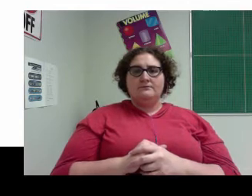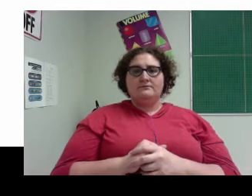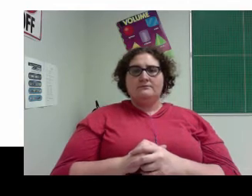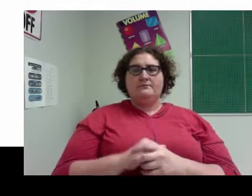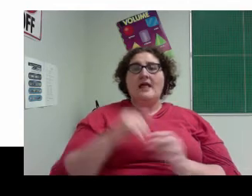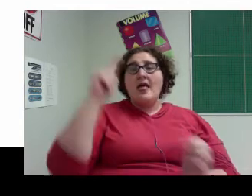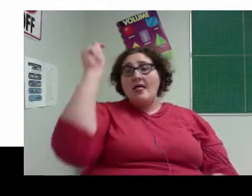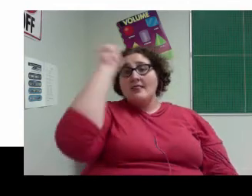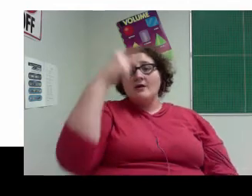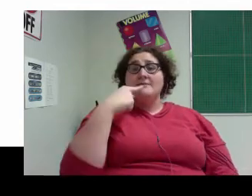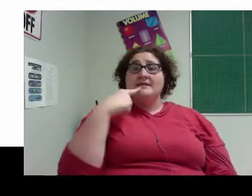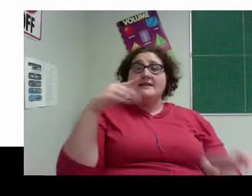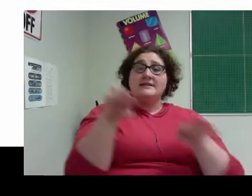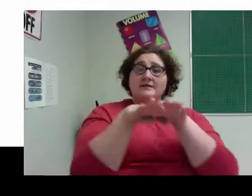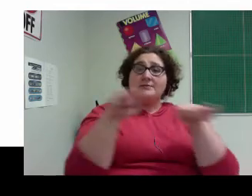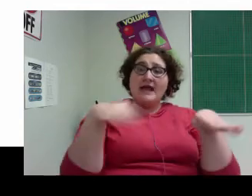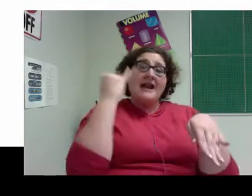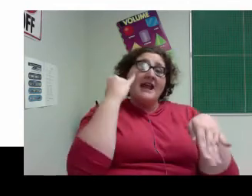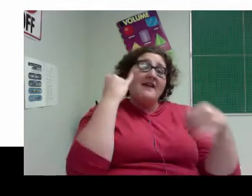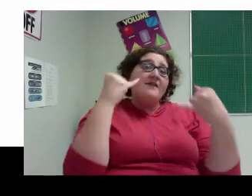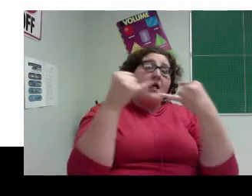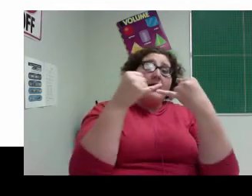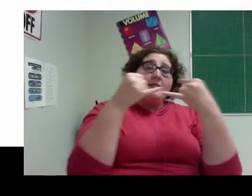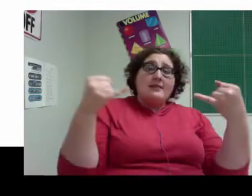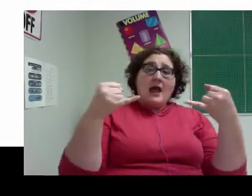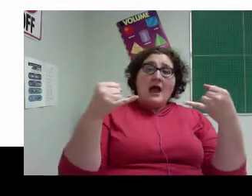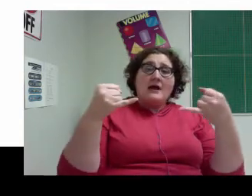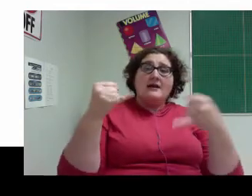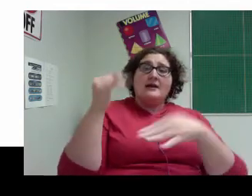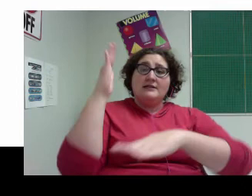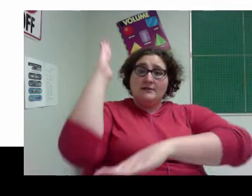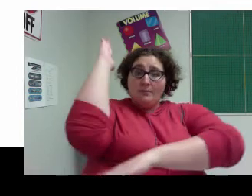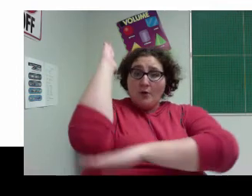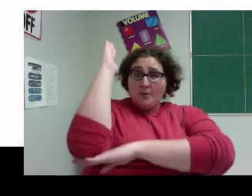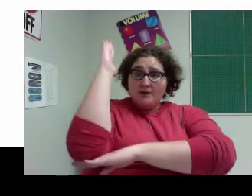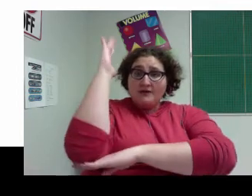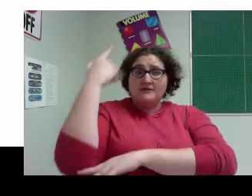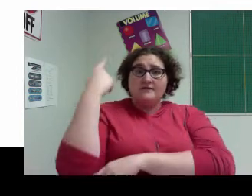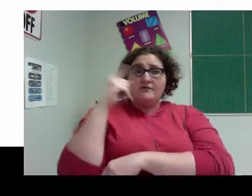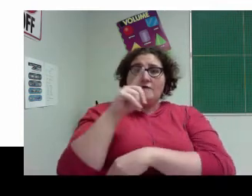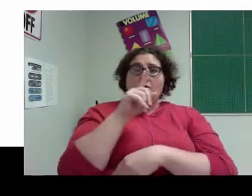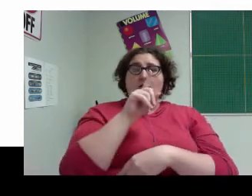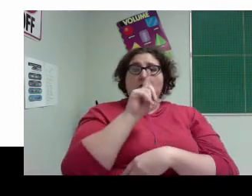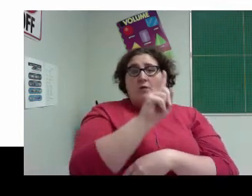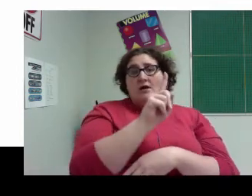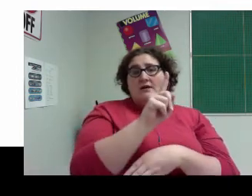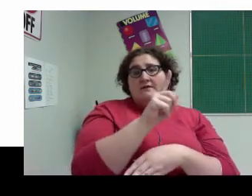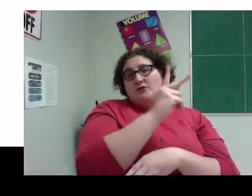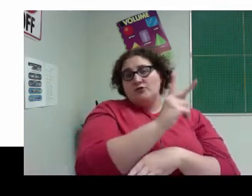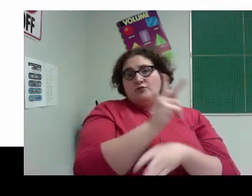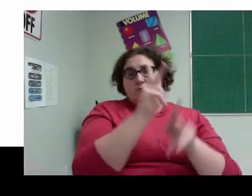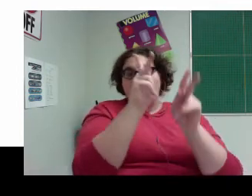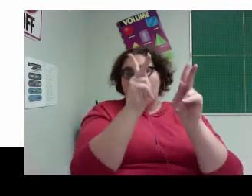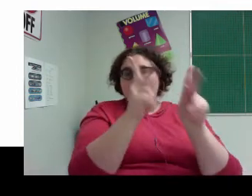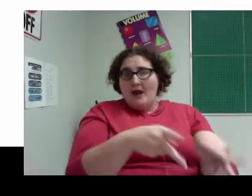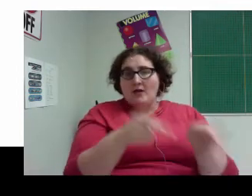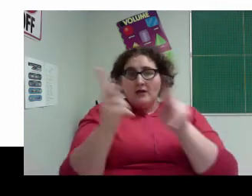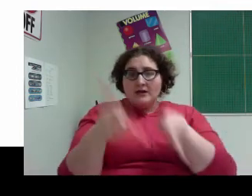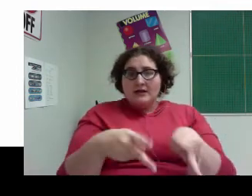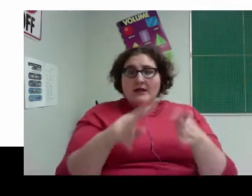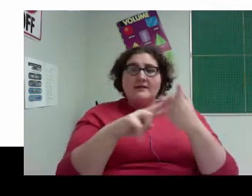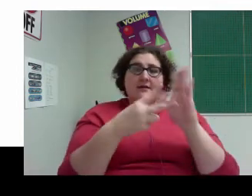Theorem says in a plane, if a line is perpendicular to one of the two parallel lines, then it's also perpendicular to the other